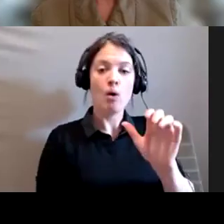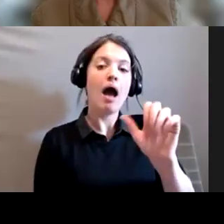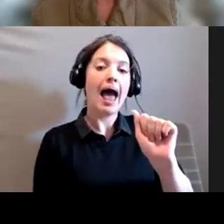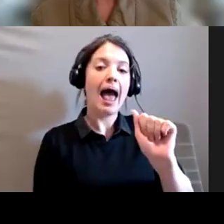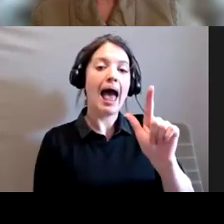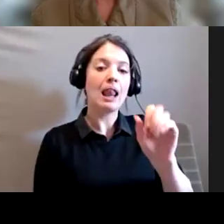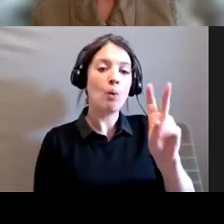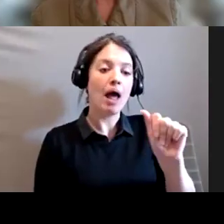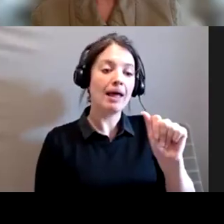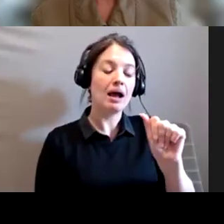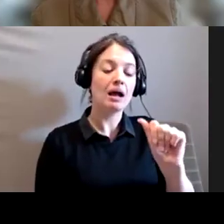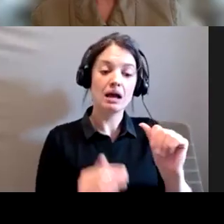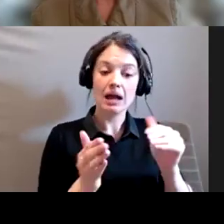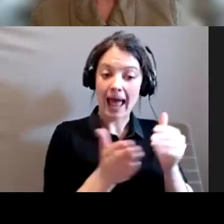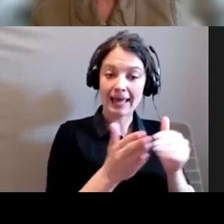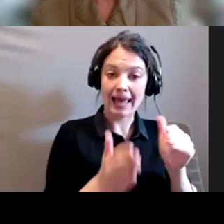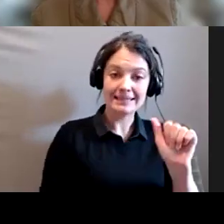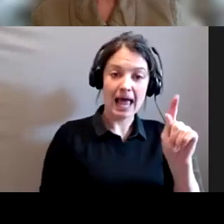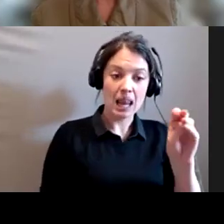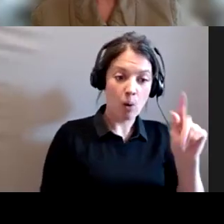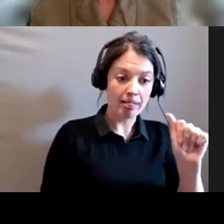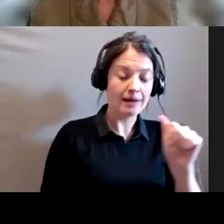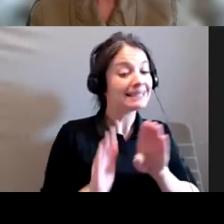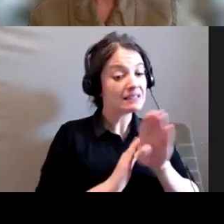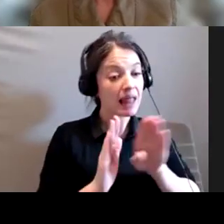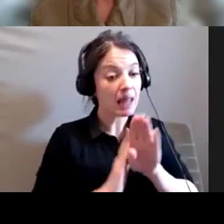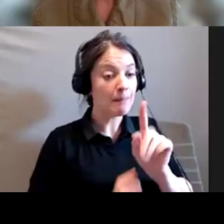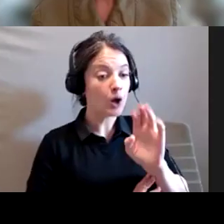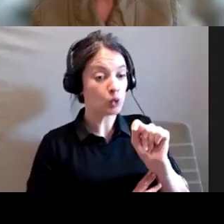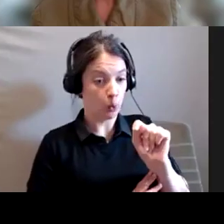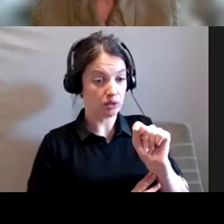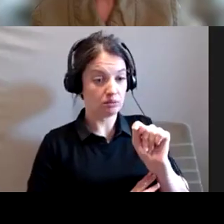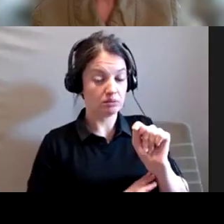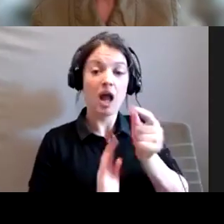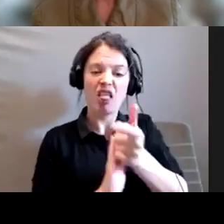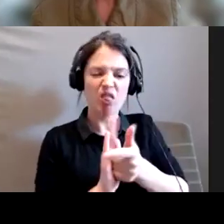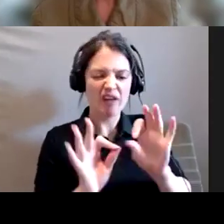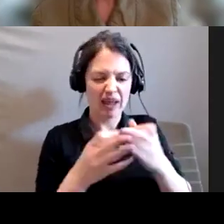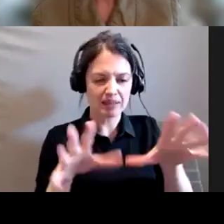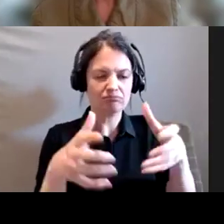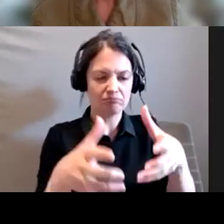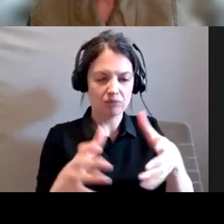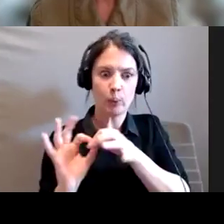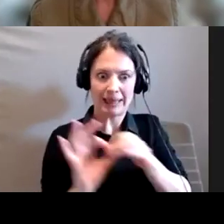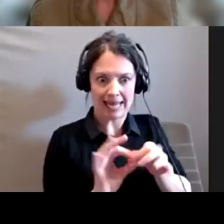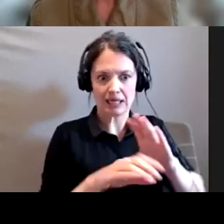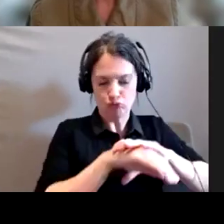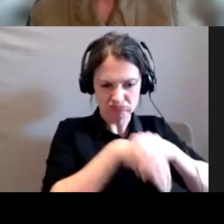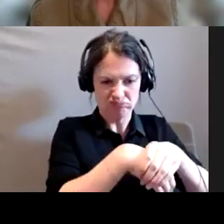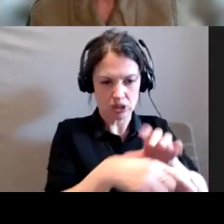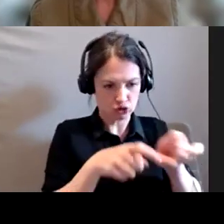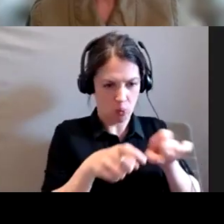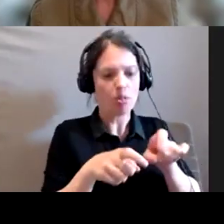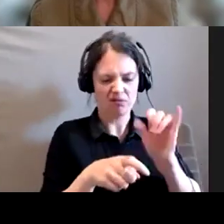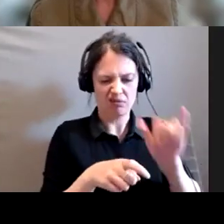towards developing a tort in family law that actually relates back to this question of coercive control. Because